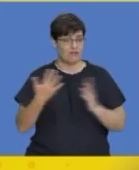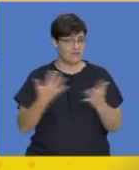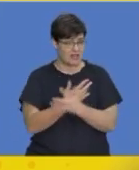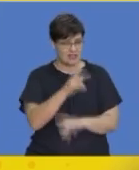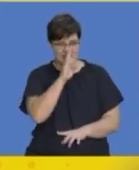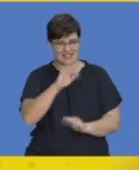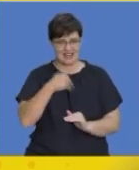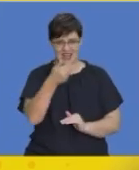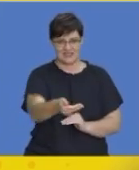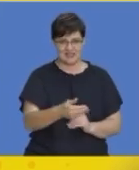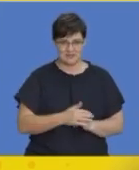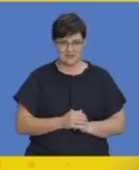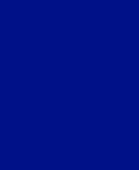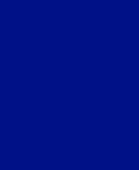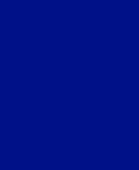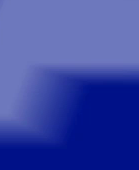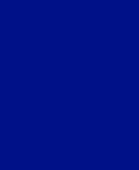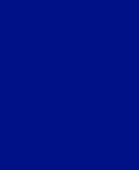this.